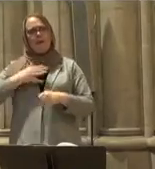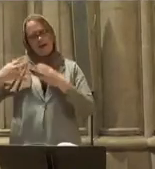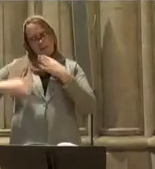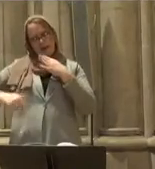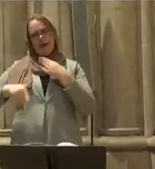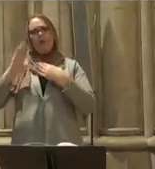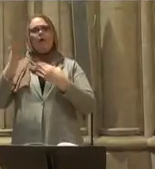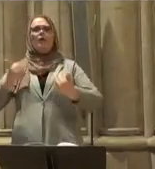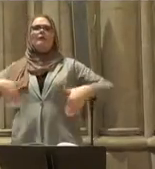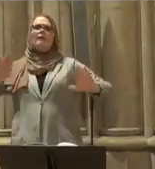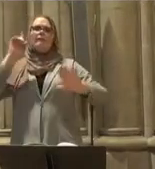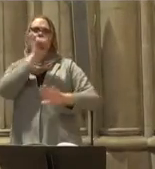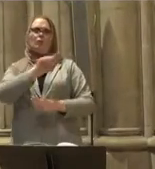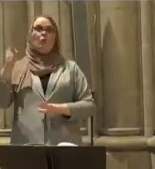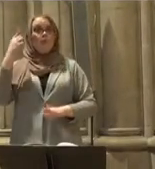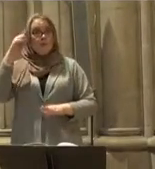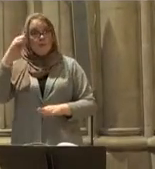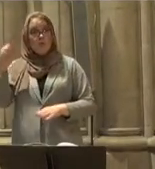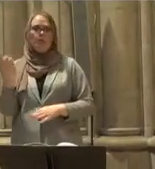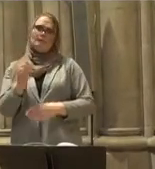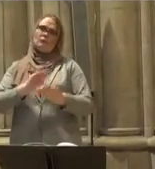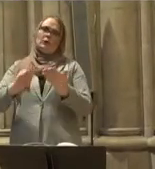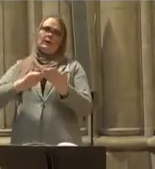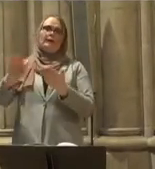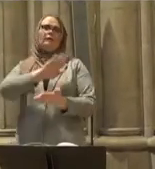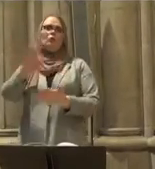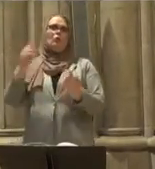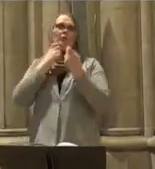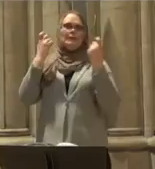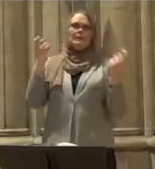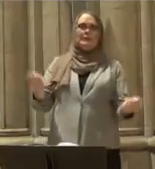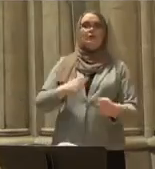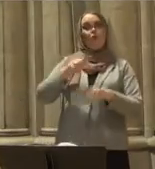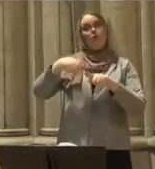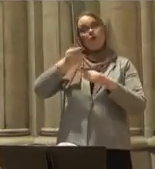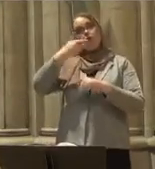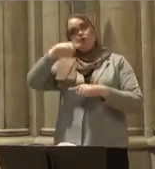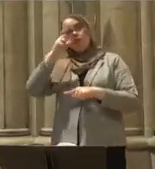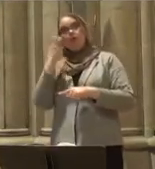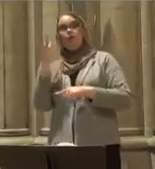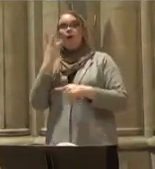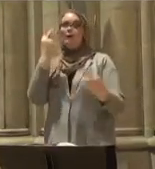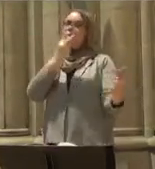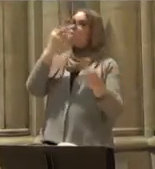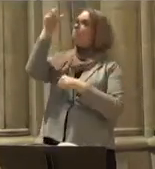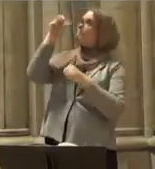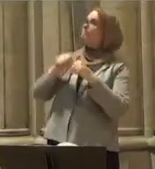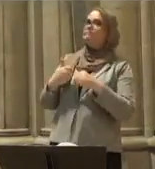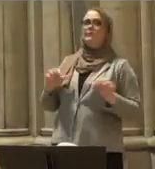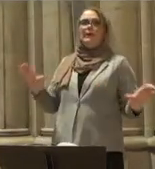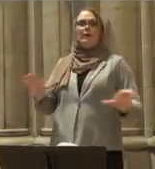of sins. Whenever you drink it, do this for the remembrance of me."